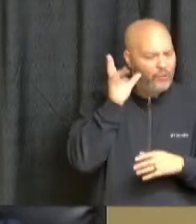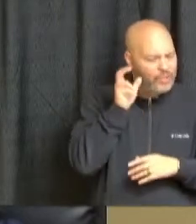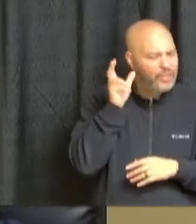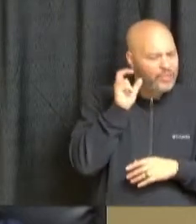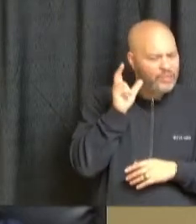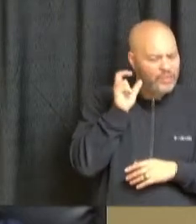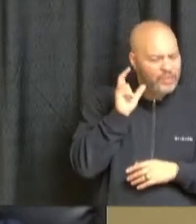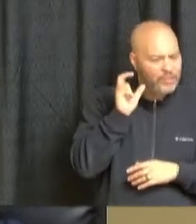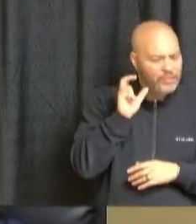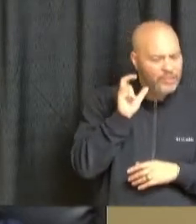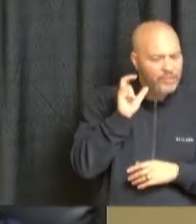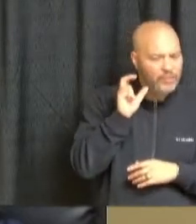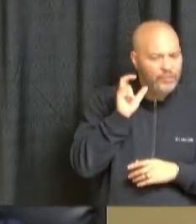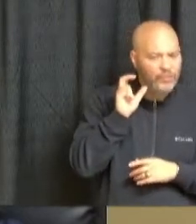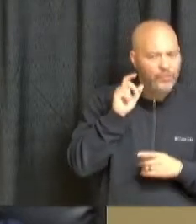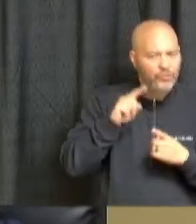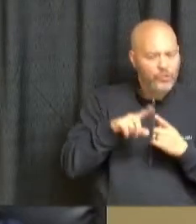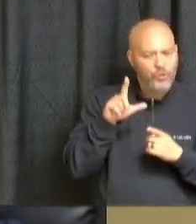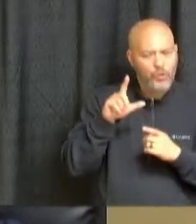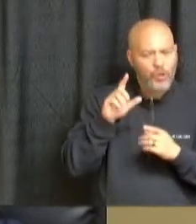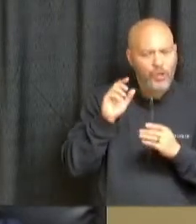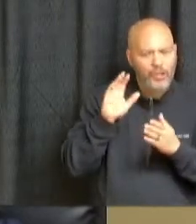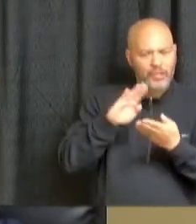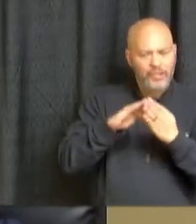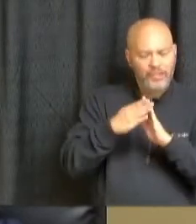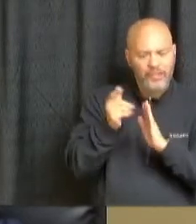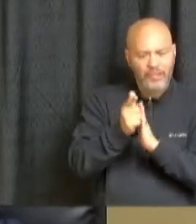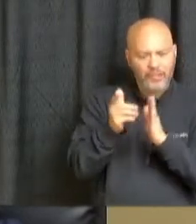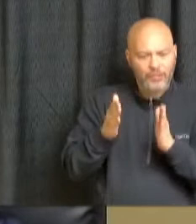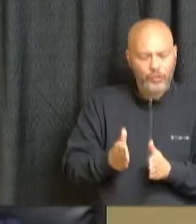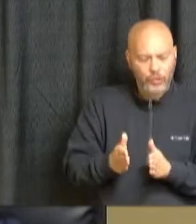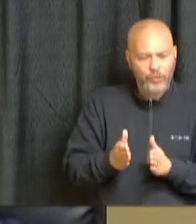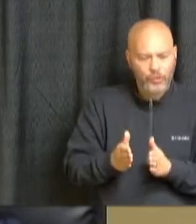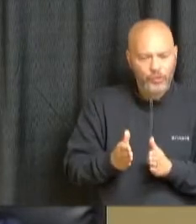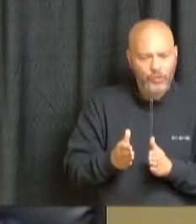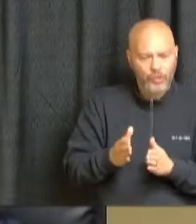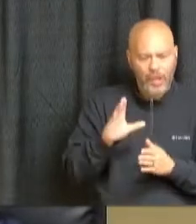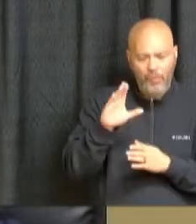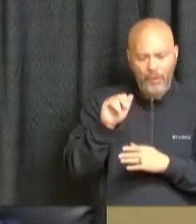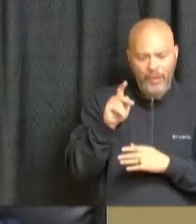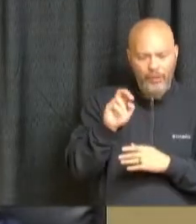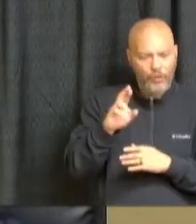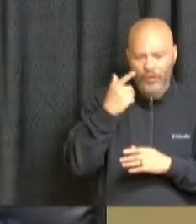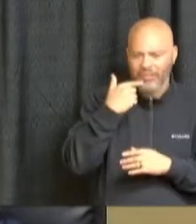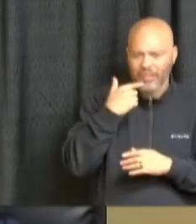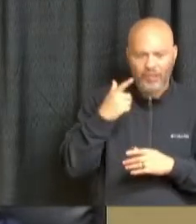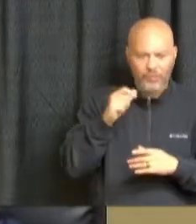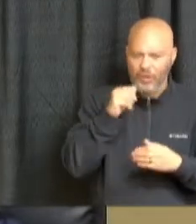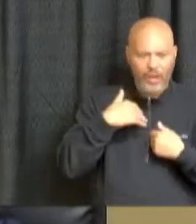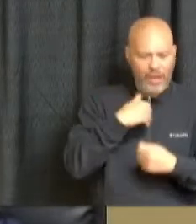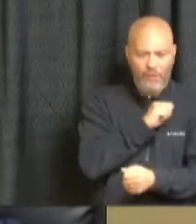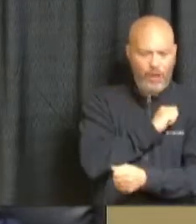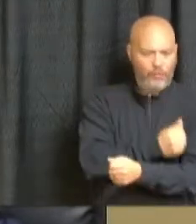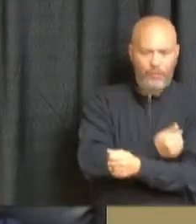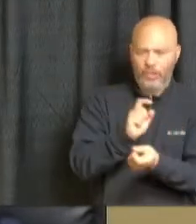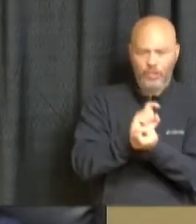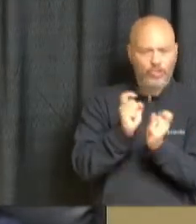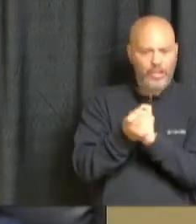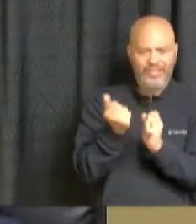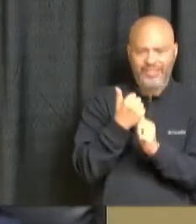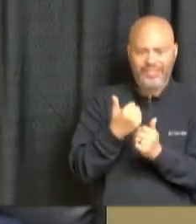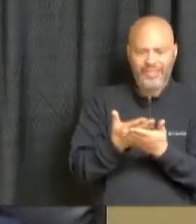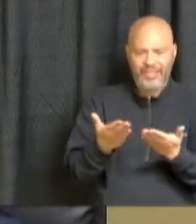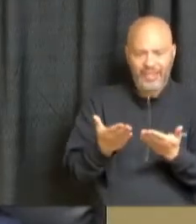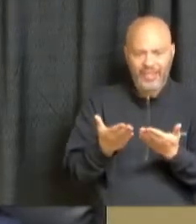listening to Lance, Attorney Baker, and he said that they don't have the authorization to change